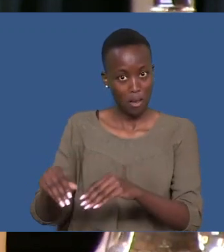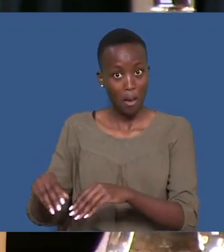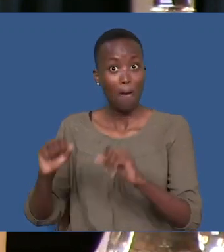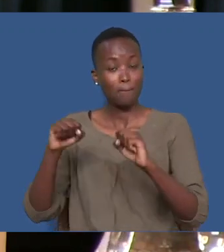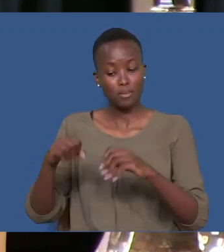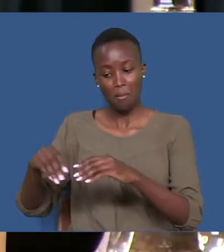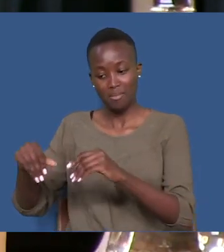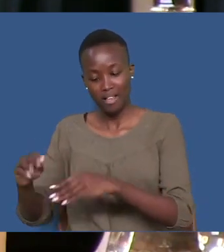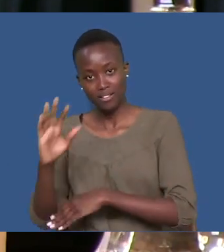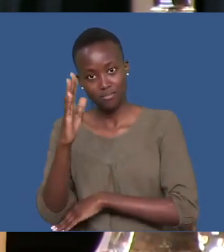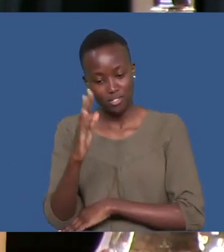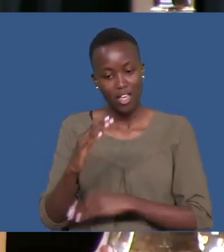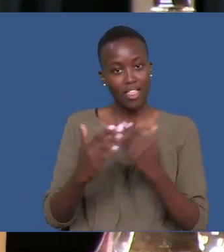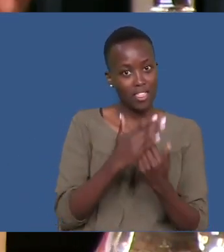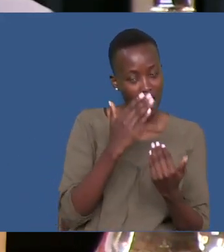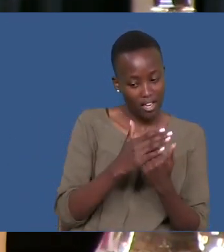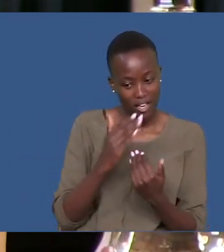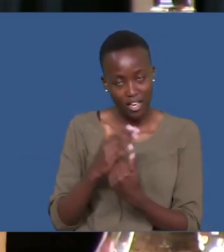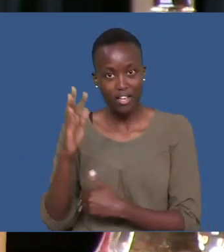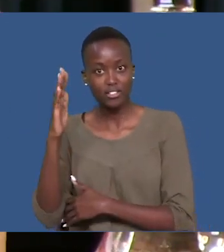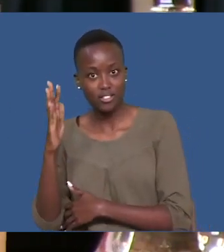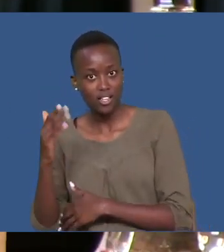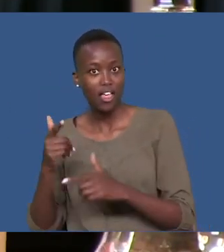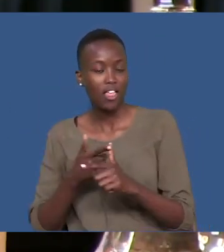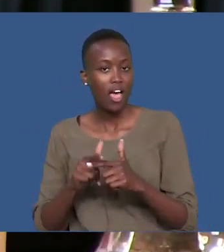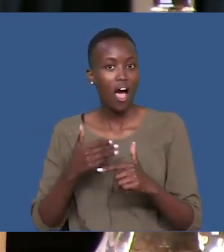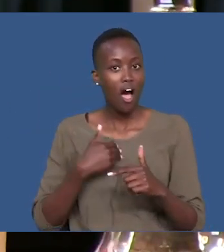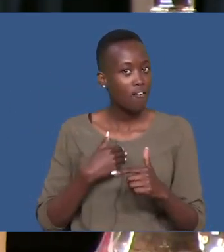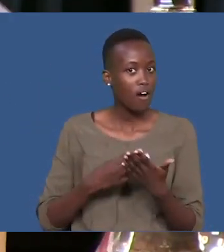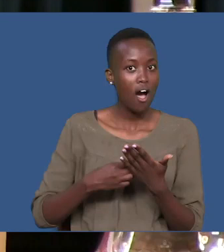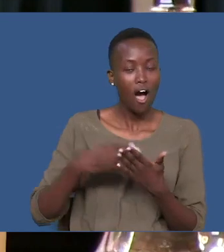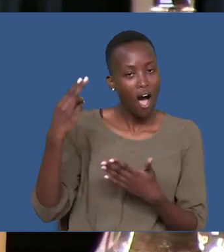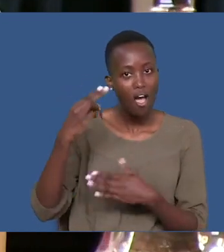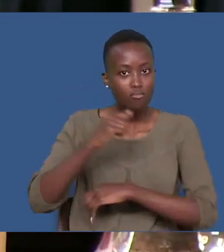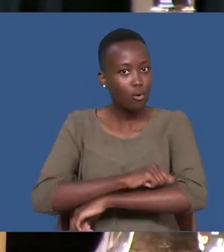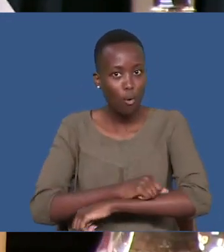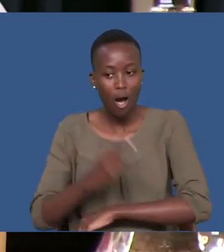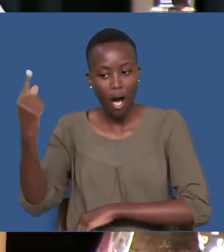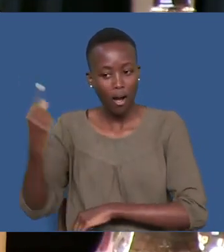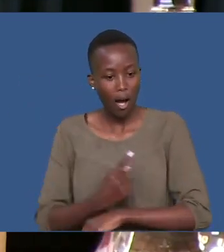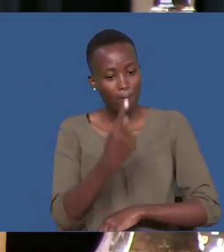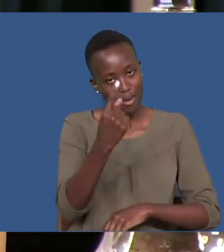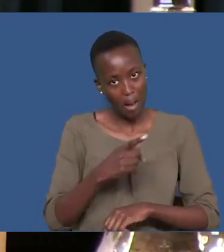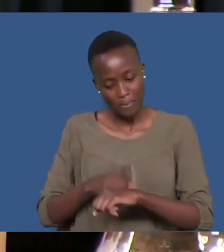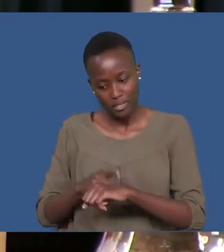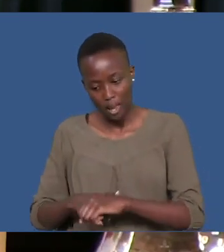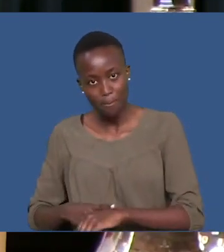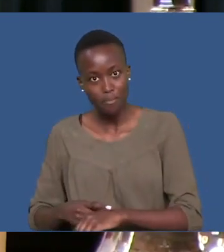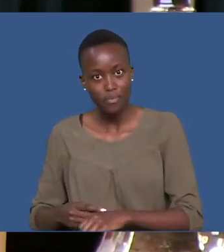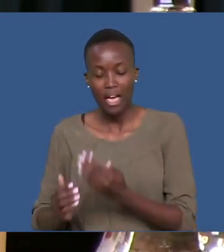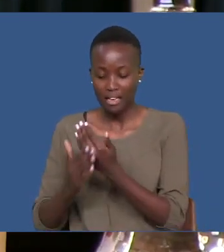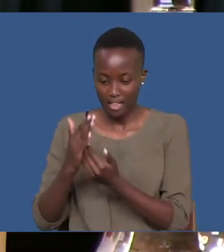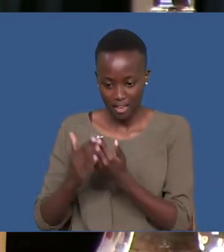to be taking care of it. We shall be having form ones and form twos and form threes and form fours coming in their own timing to come and